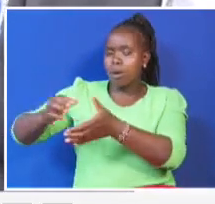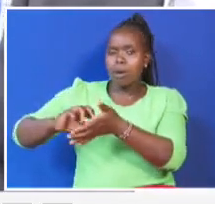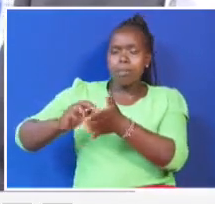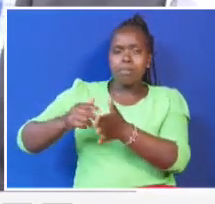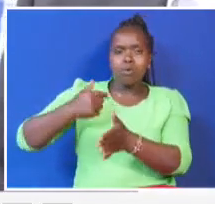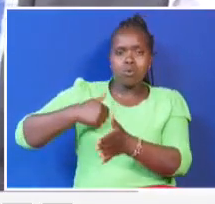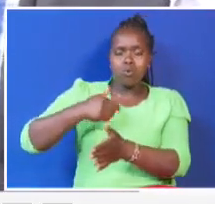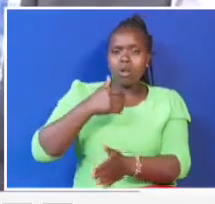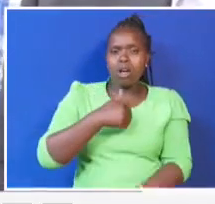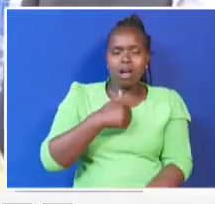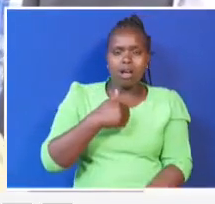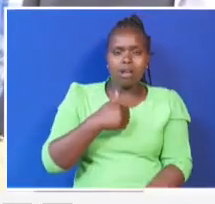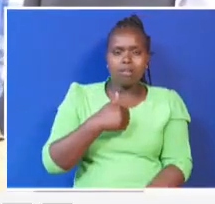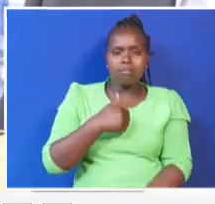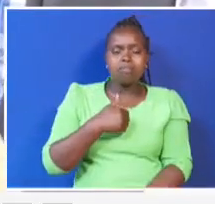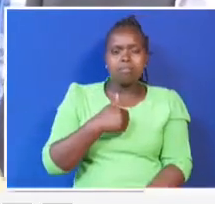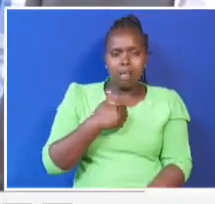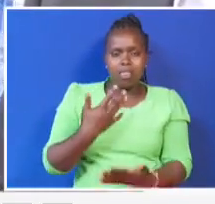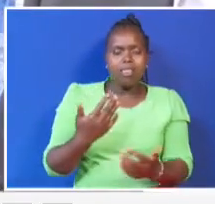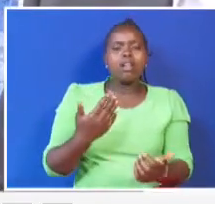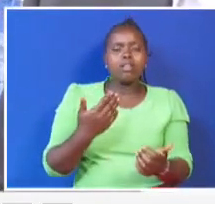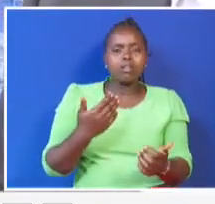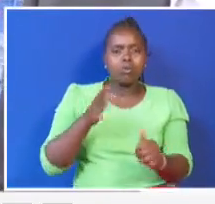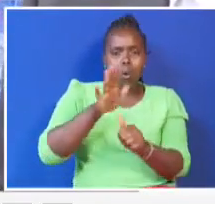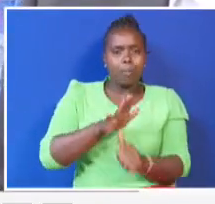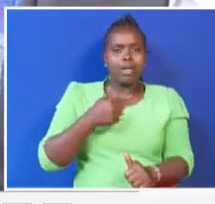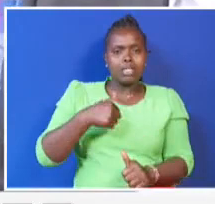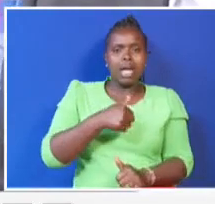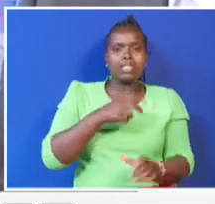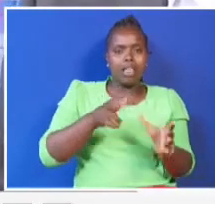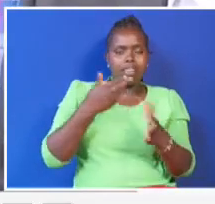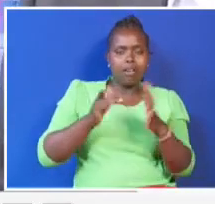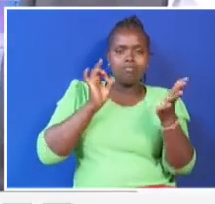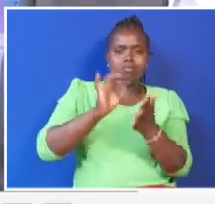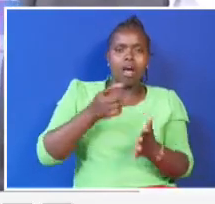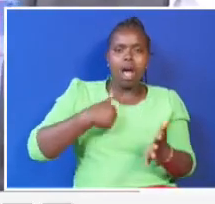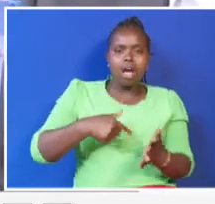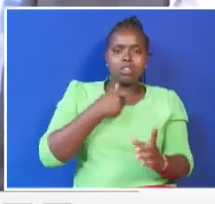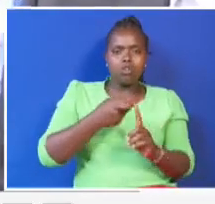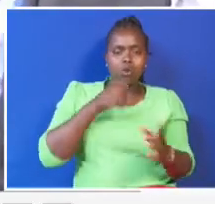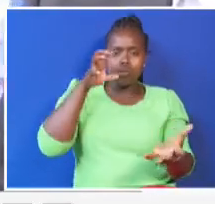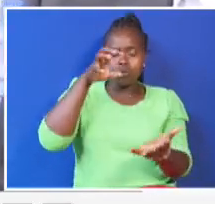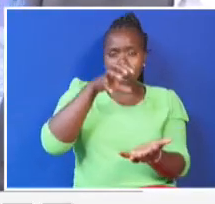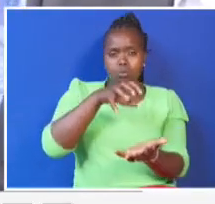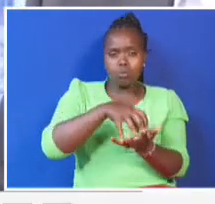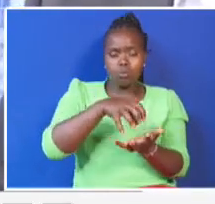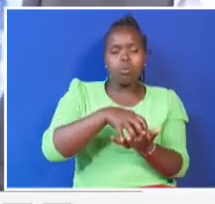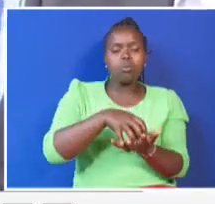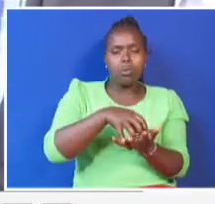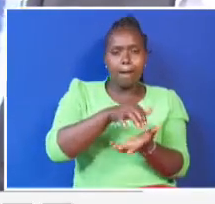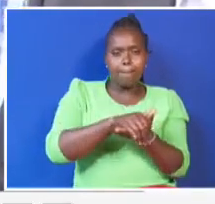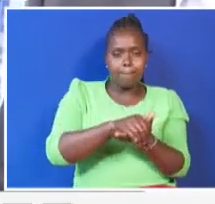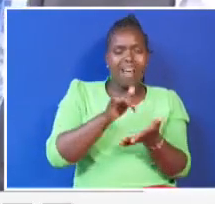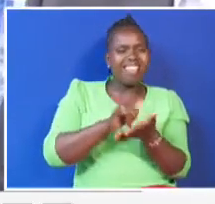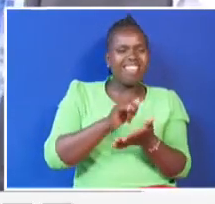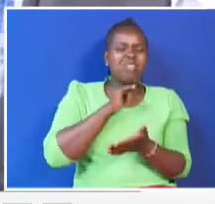they shall conduct disciplinary proceedings against us and remove us from the party. But I think those are threats that will